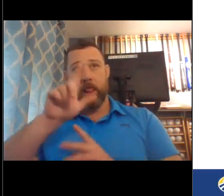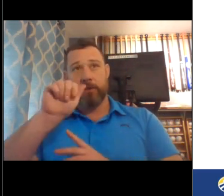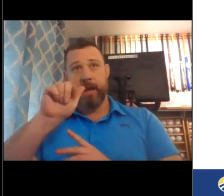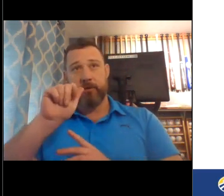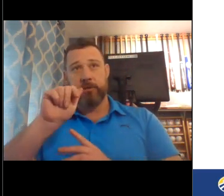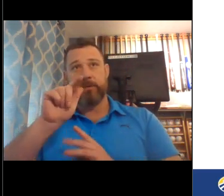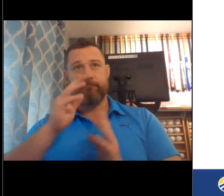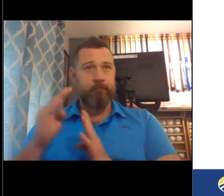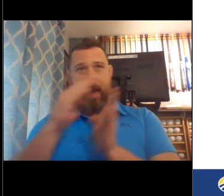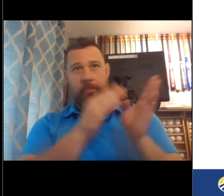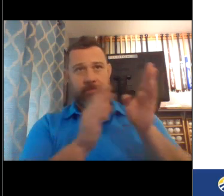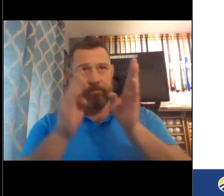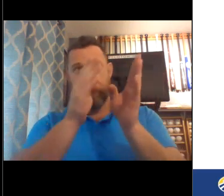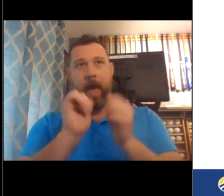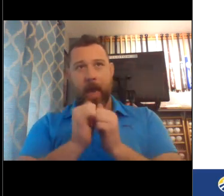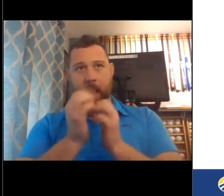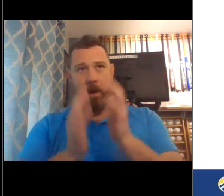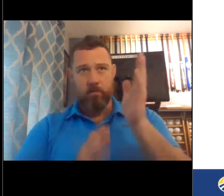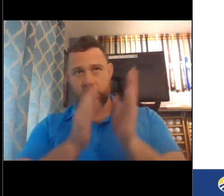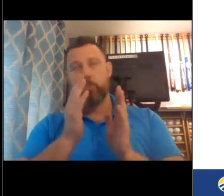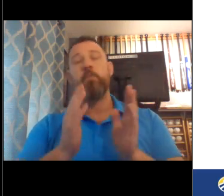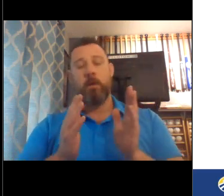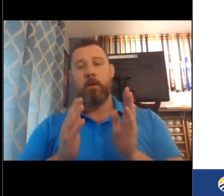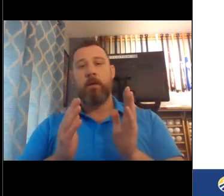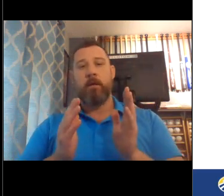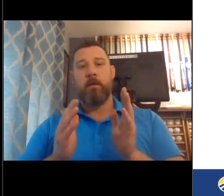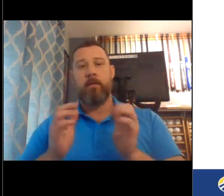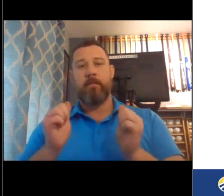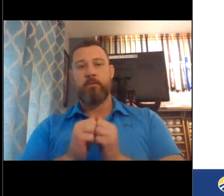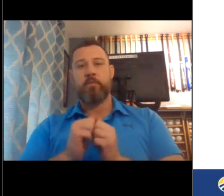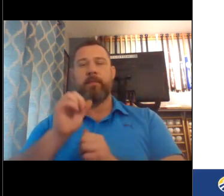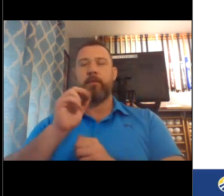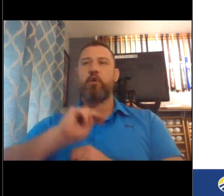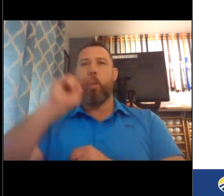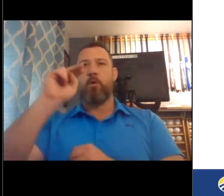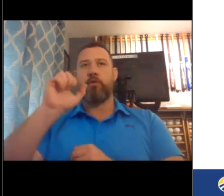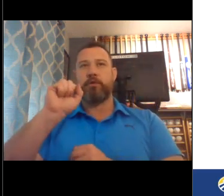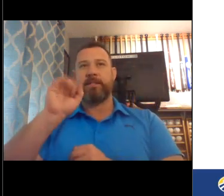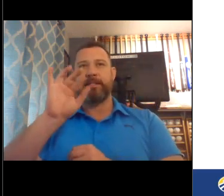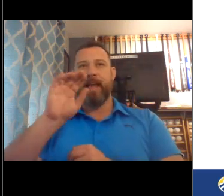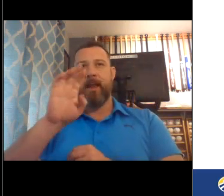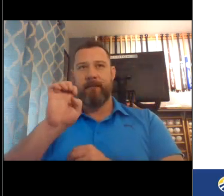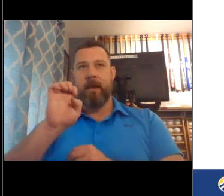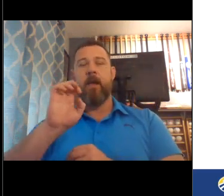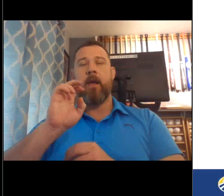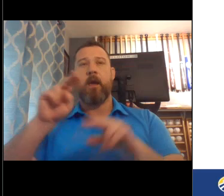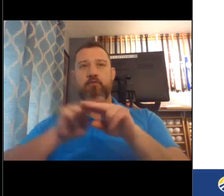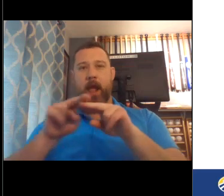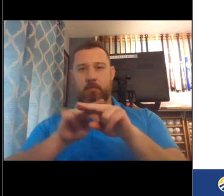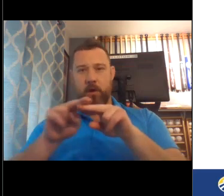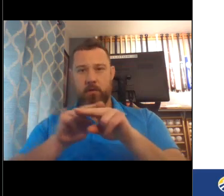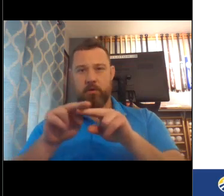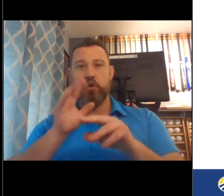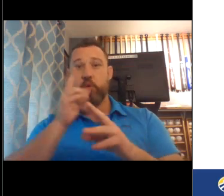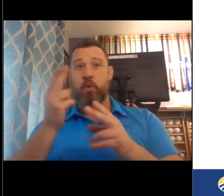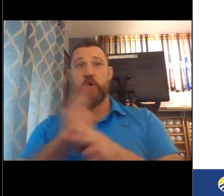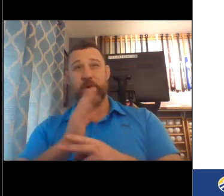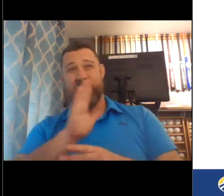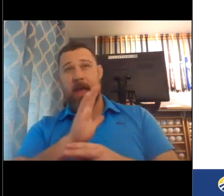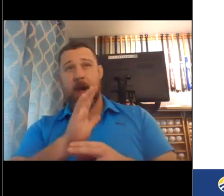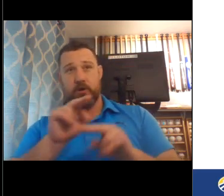pathway. And that's with the Burlington Northern Santa Fe Railroad. You're going to be using tracks that they use to get to